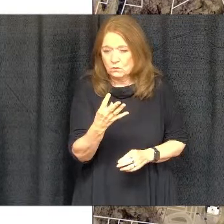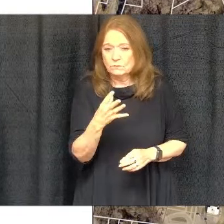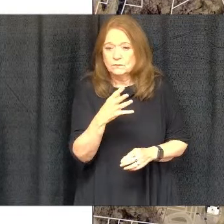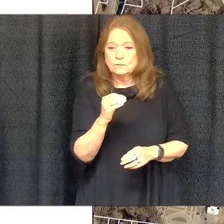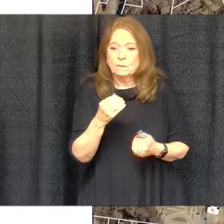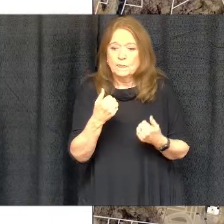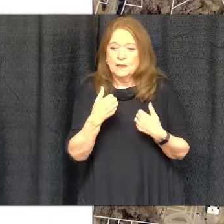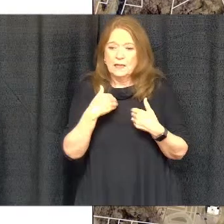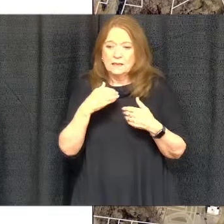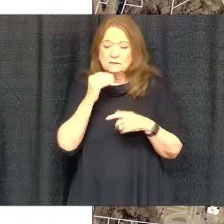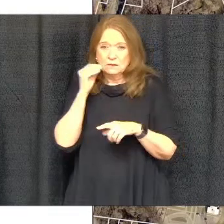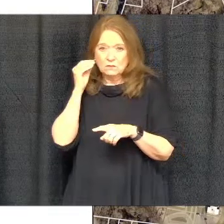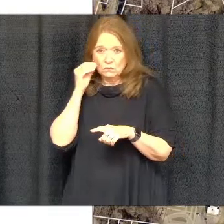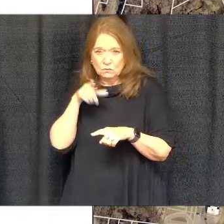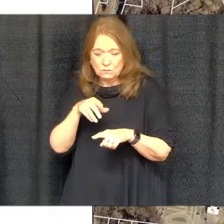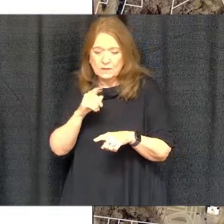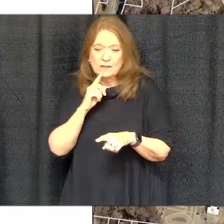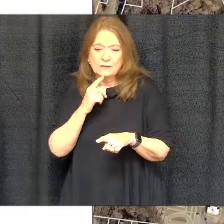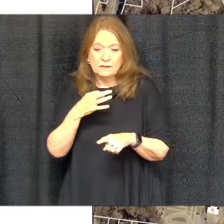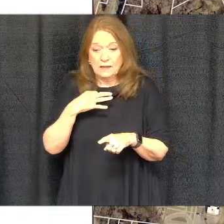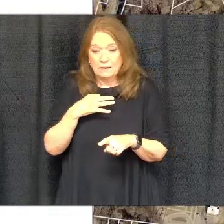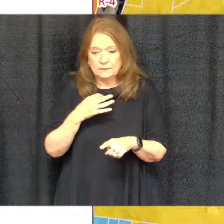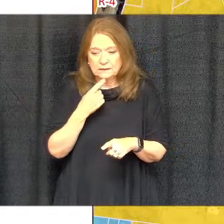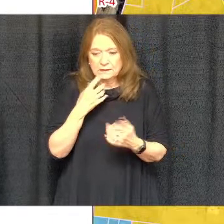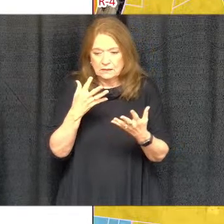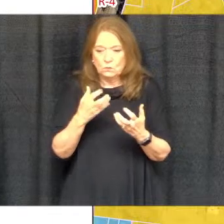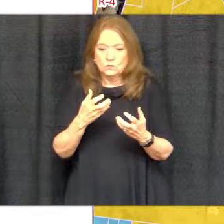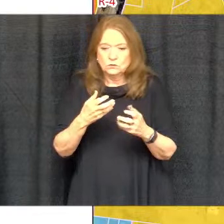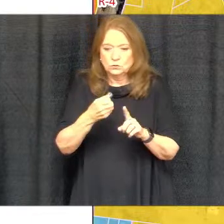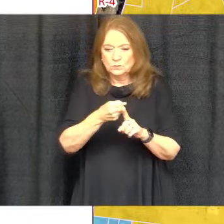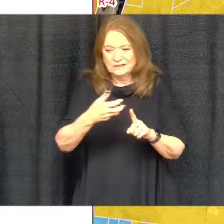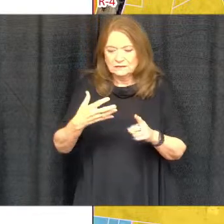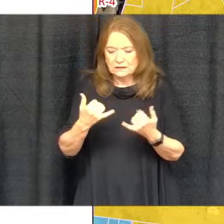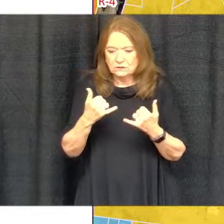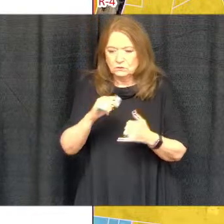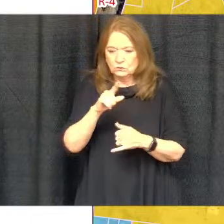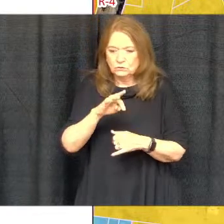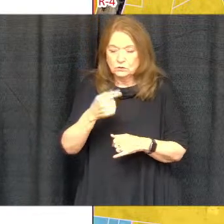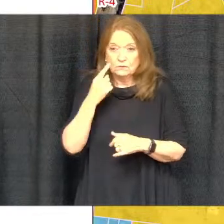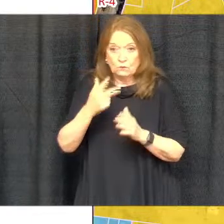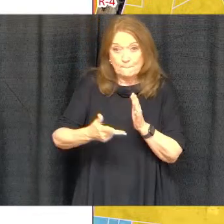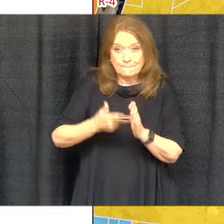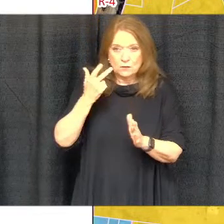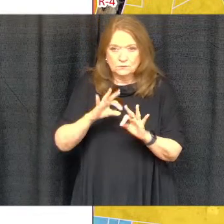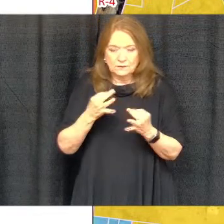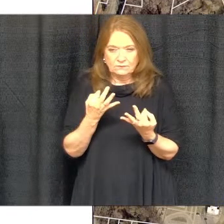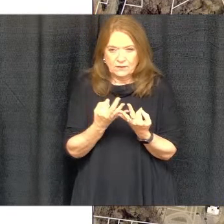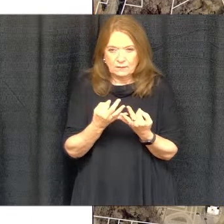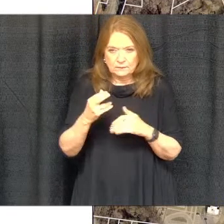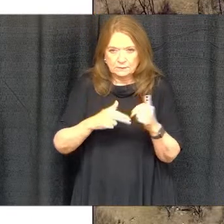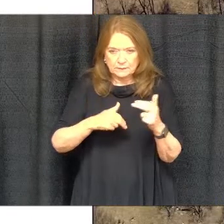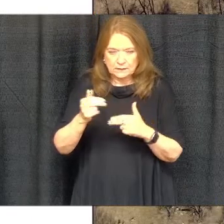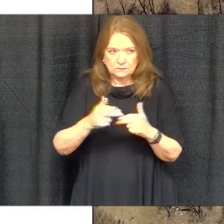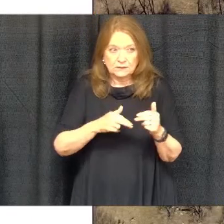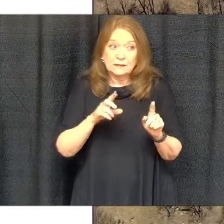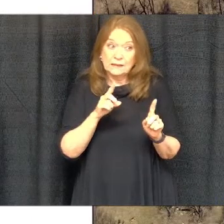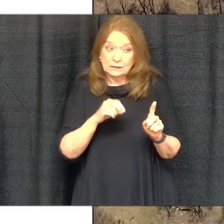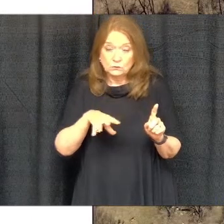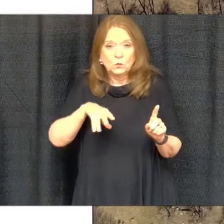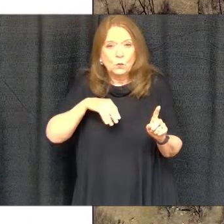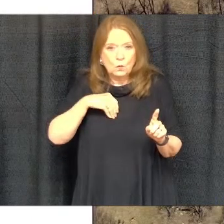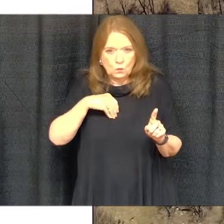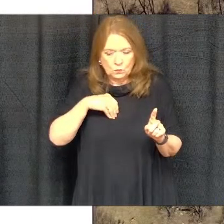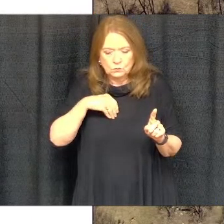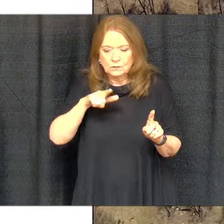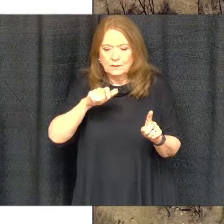residential structure, and the applicant's statement is to extend the current zoning for a multifamily development. They do own the parcel